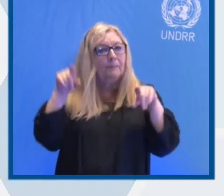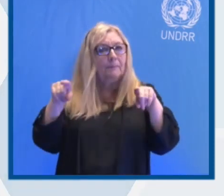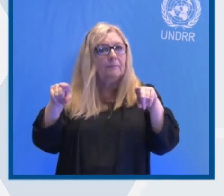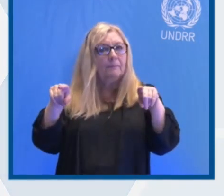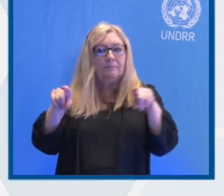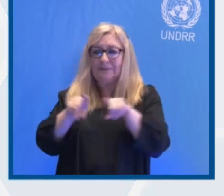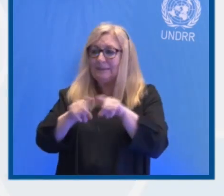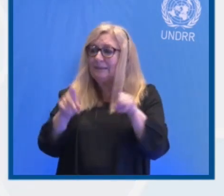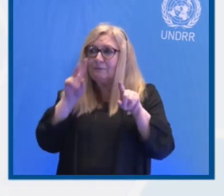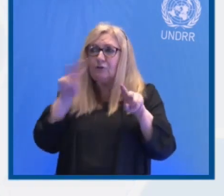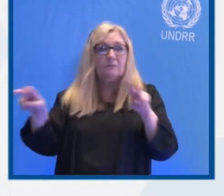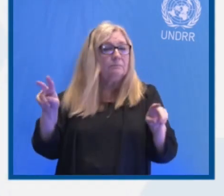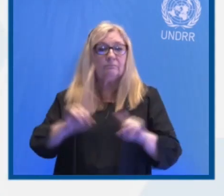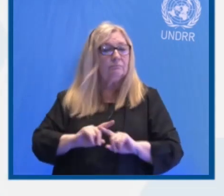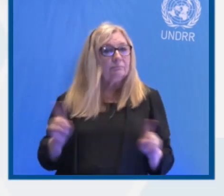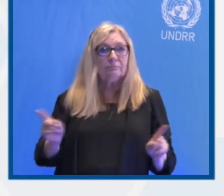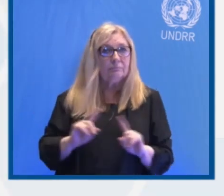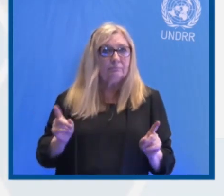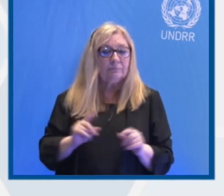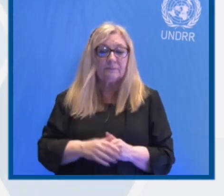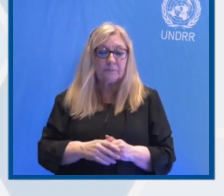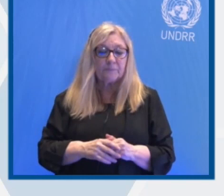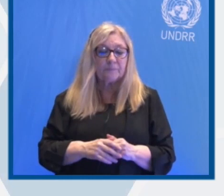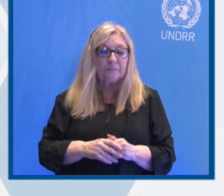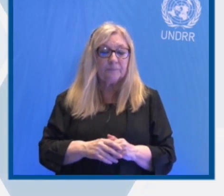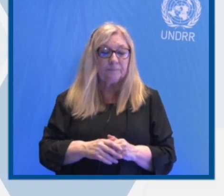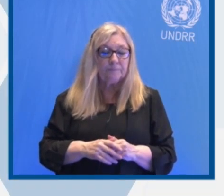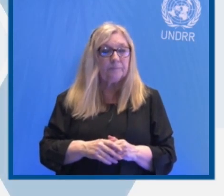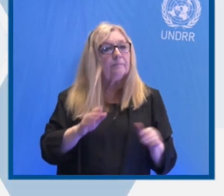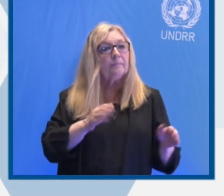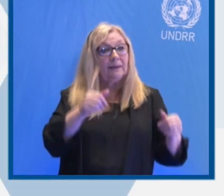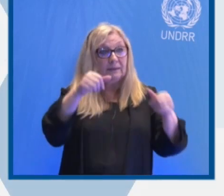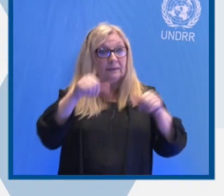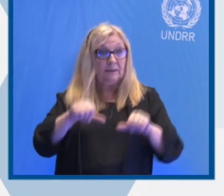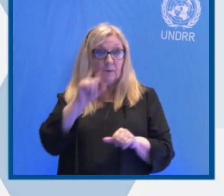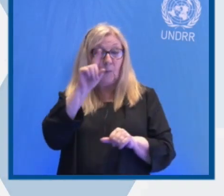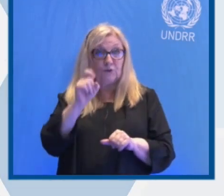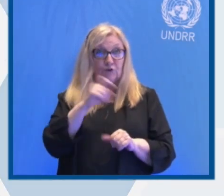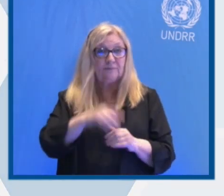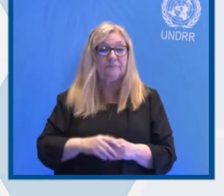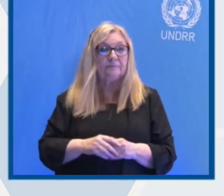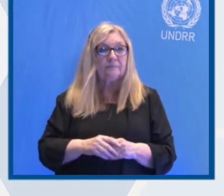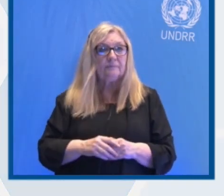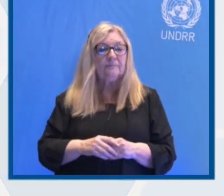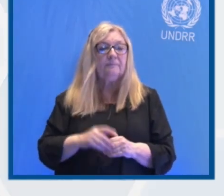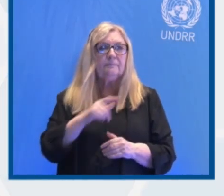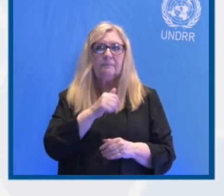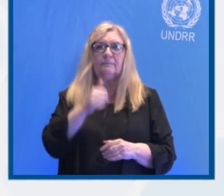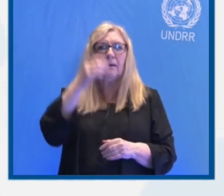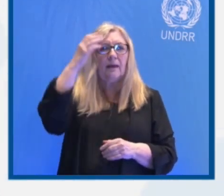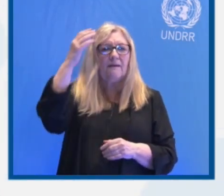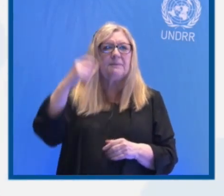one I will direct to Honorable Minister. How to promote women and other groups at